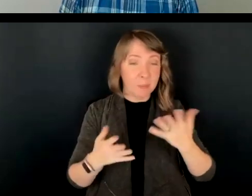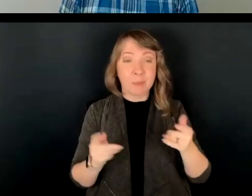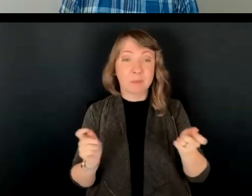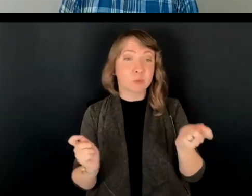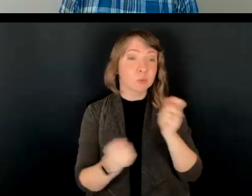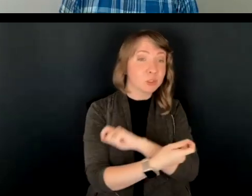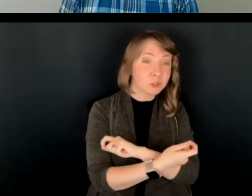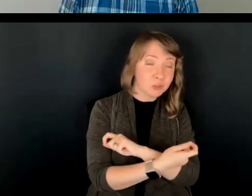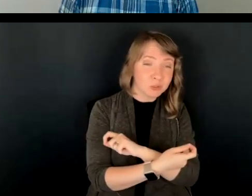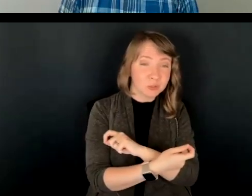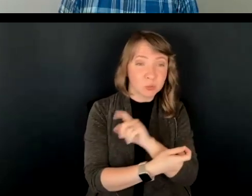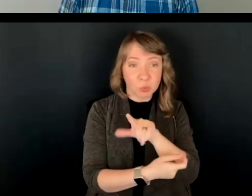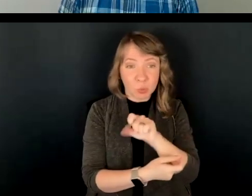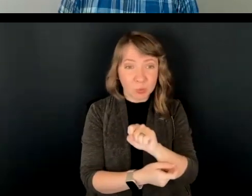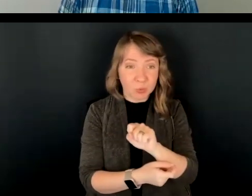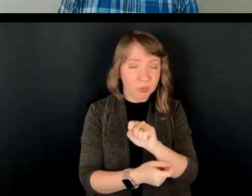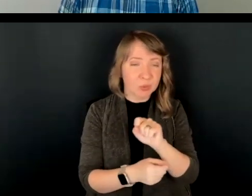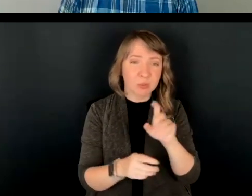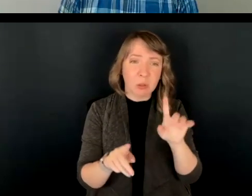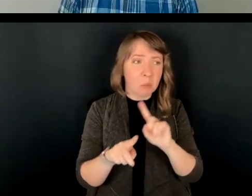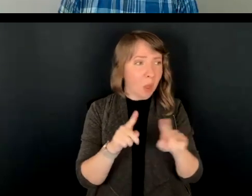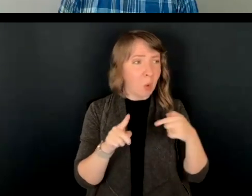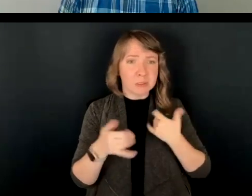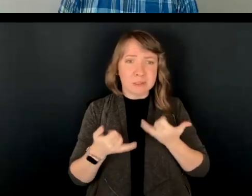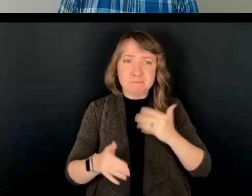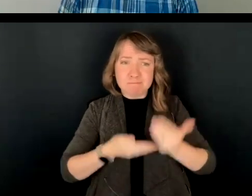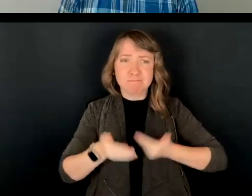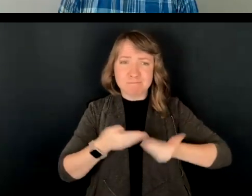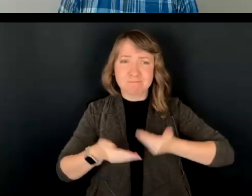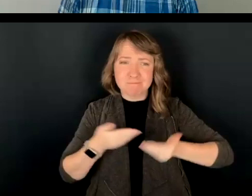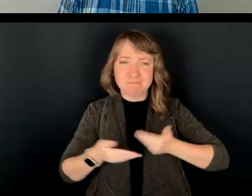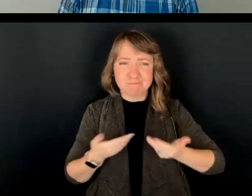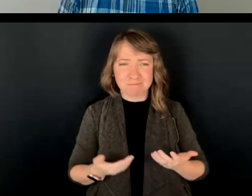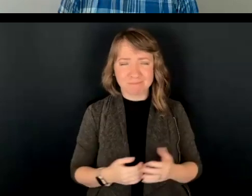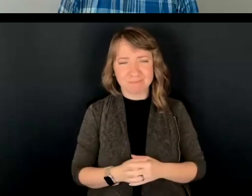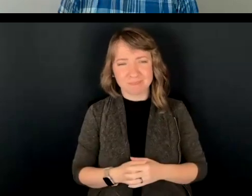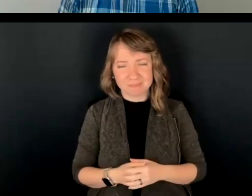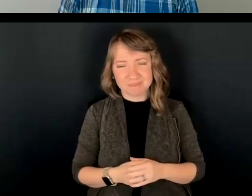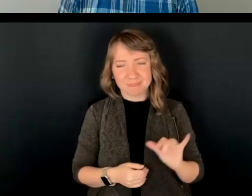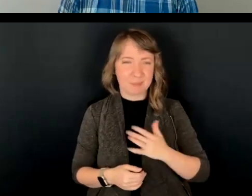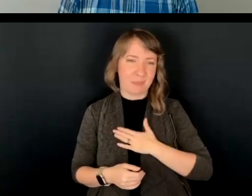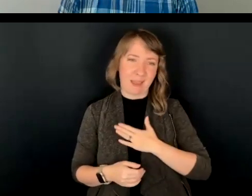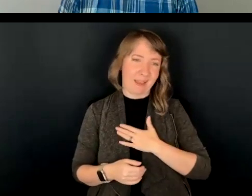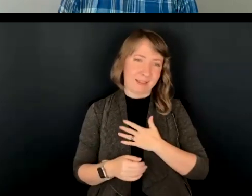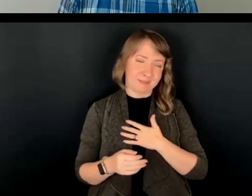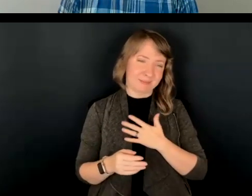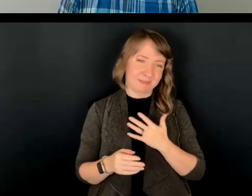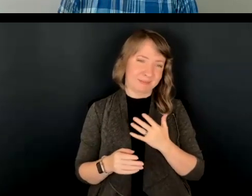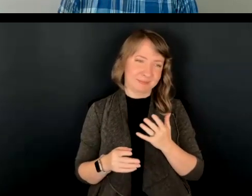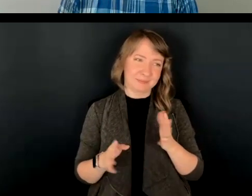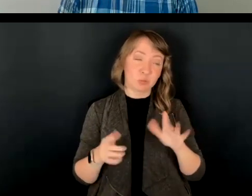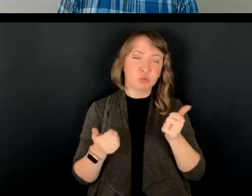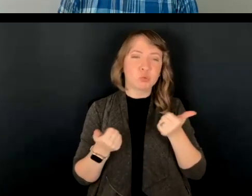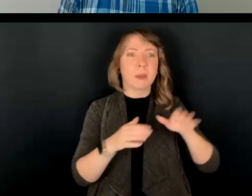or we're somewhere in between, but we're doing it. So that's, I guess, yeah, stay ahead of it if you